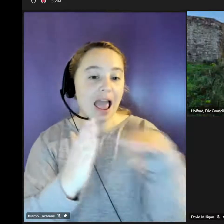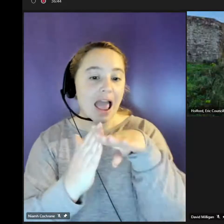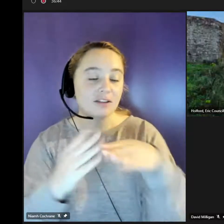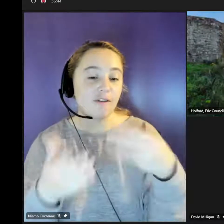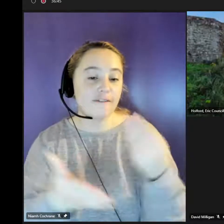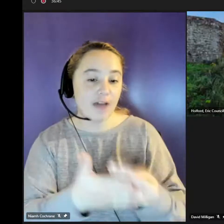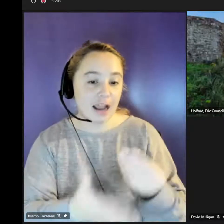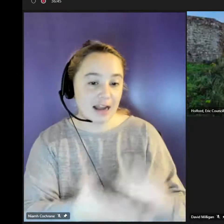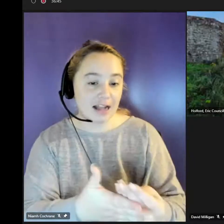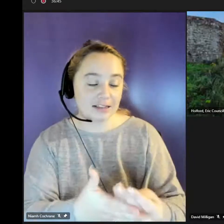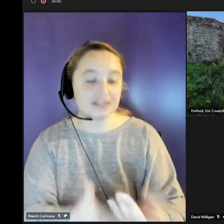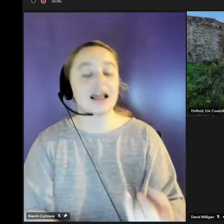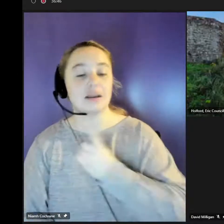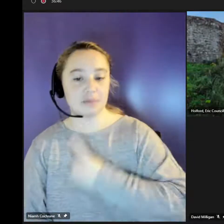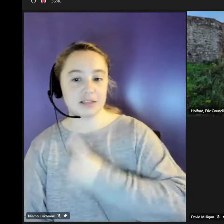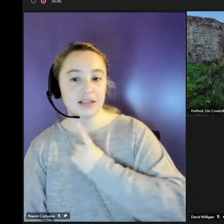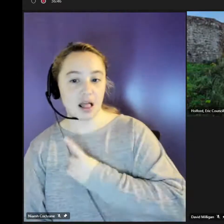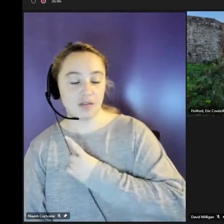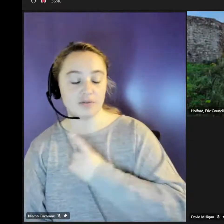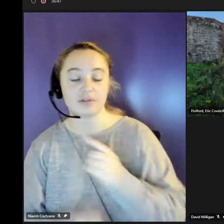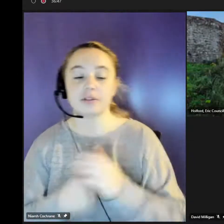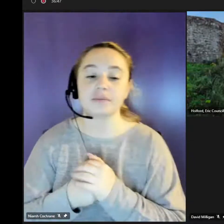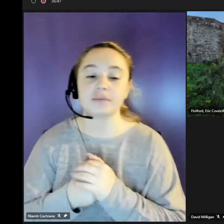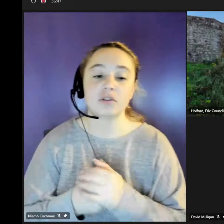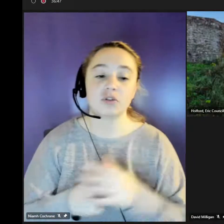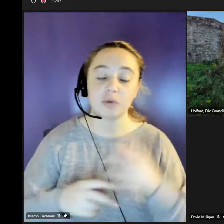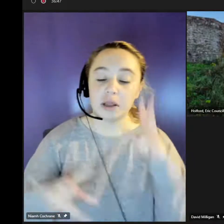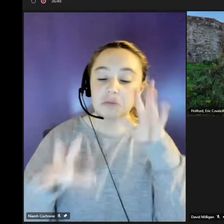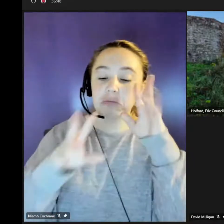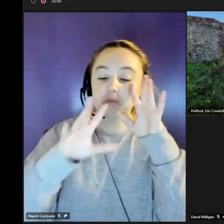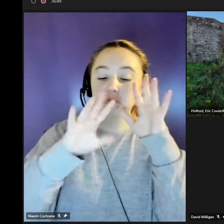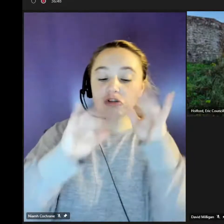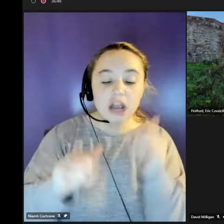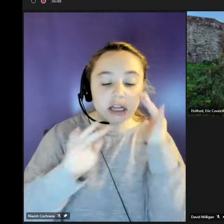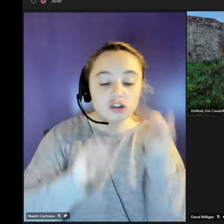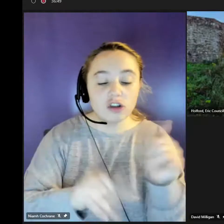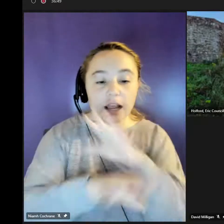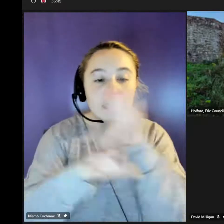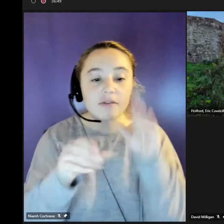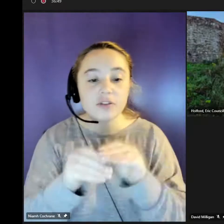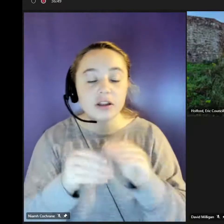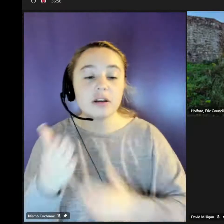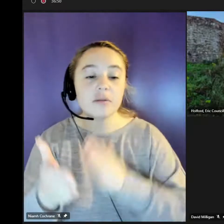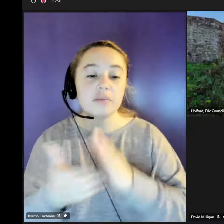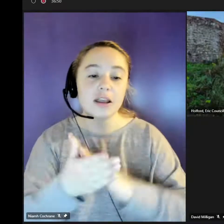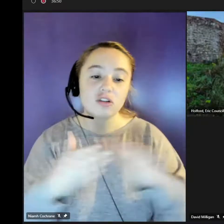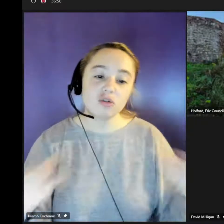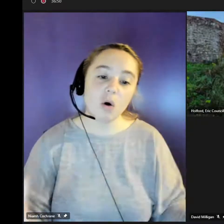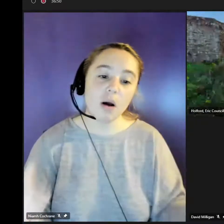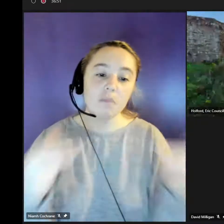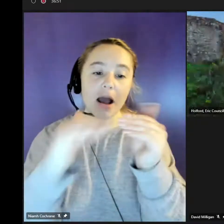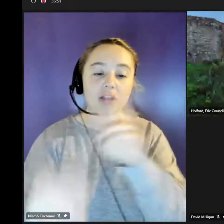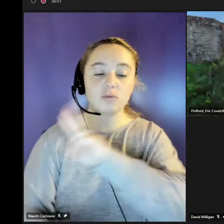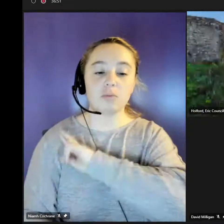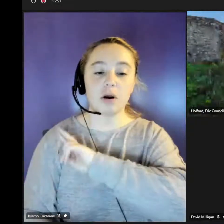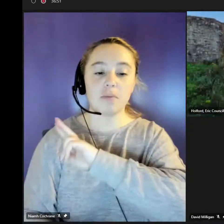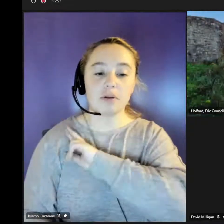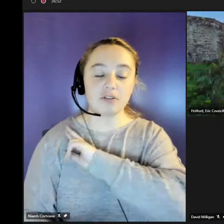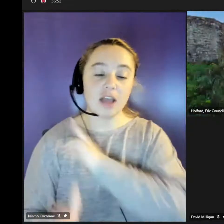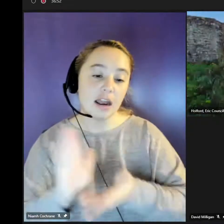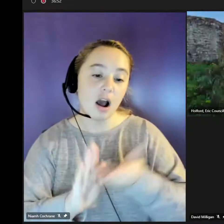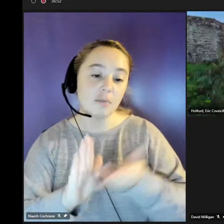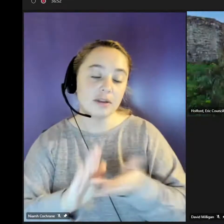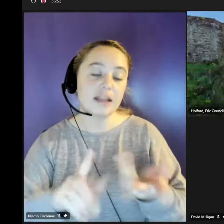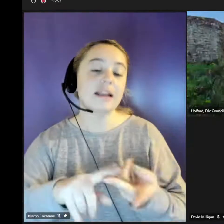myself. We look through everything to make sure that it's still fit for purpose and update it as necessary. And